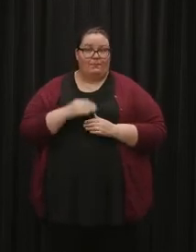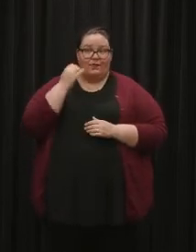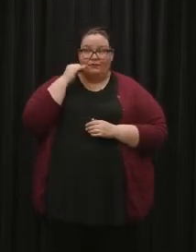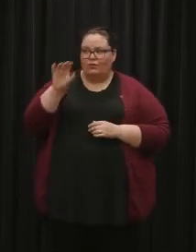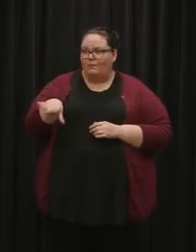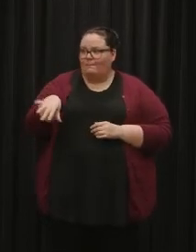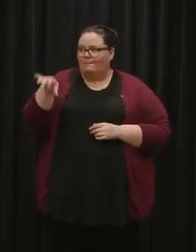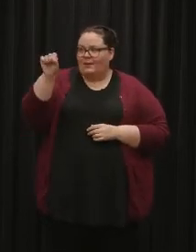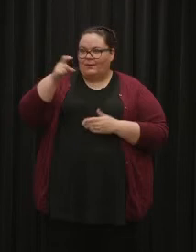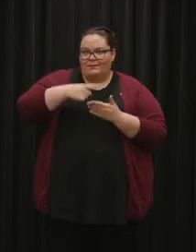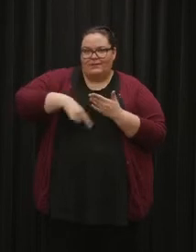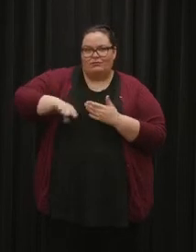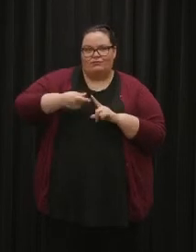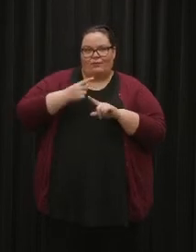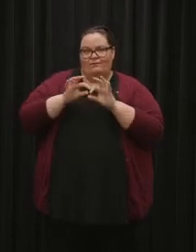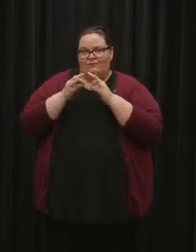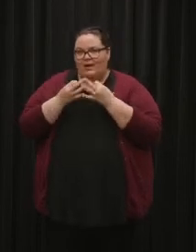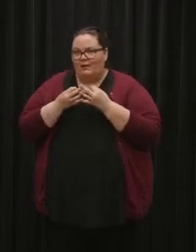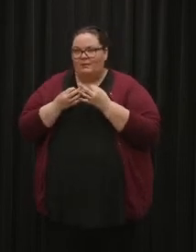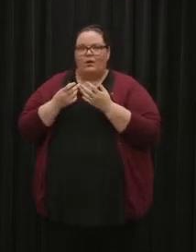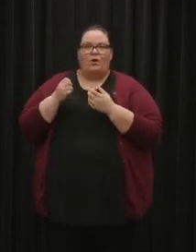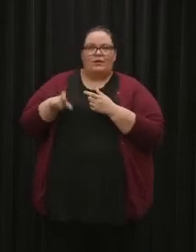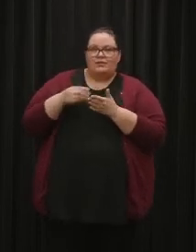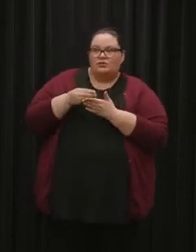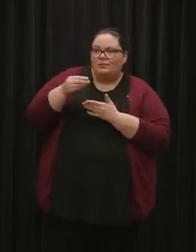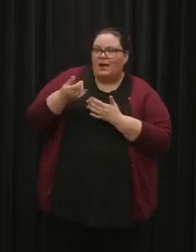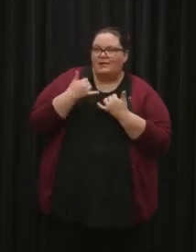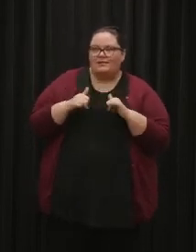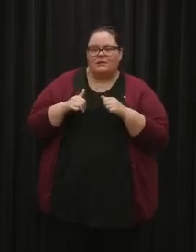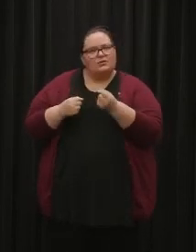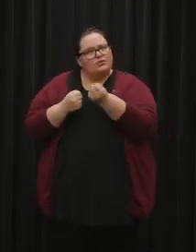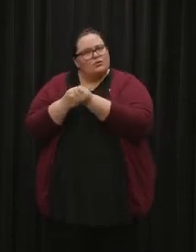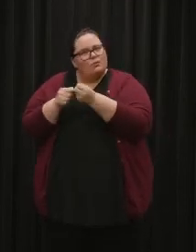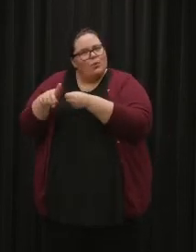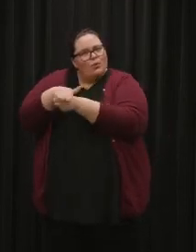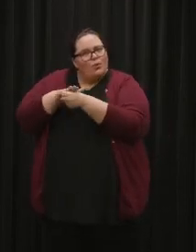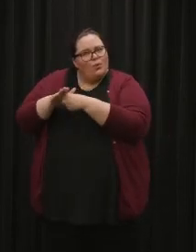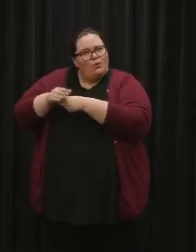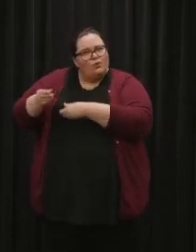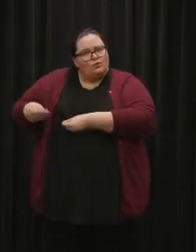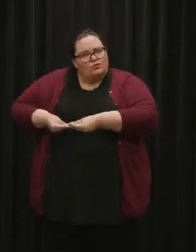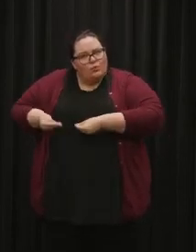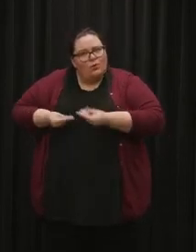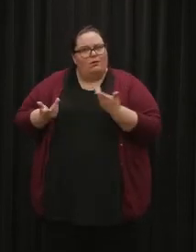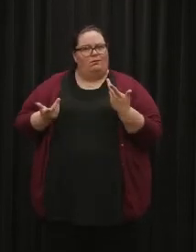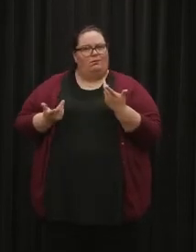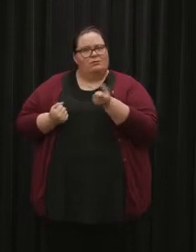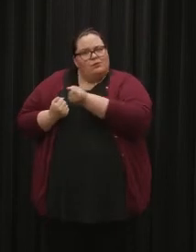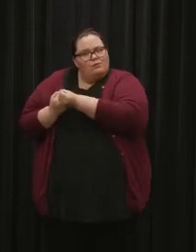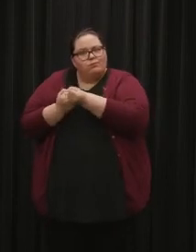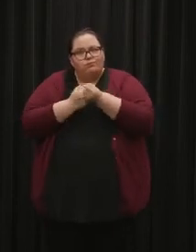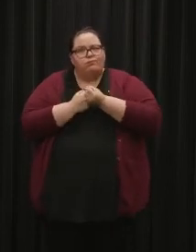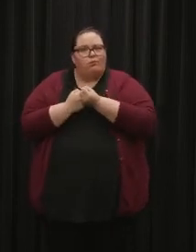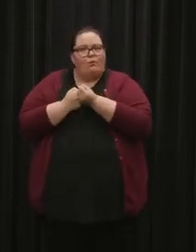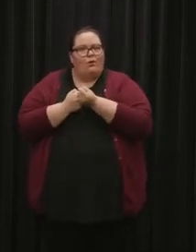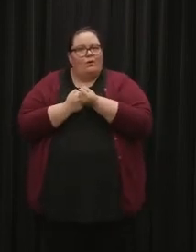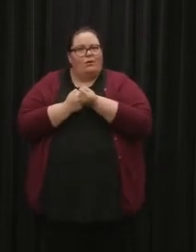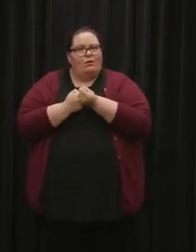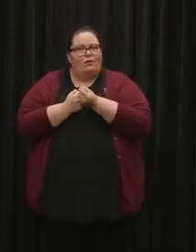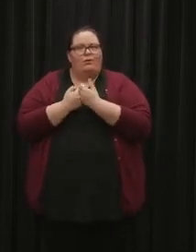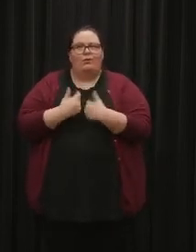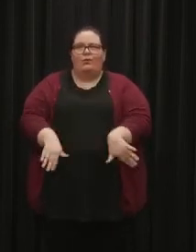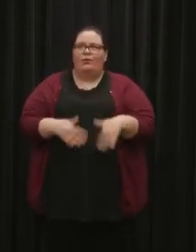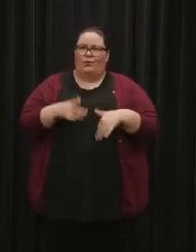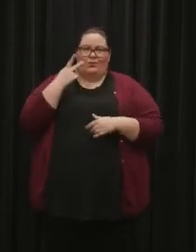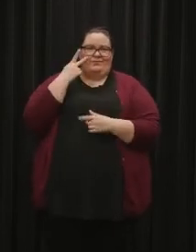pick up next week, consider buying local. The support for local businesses and the support for our province by residents has